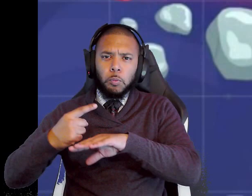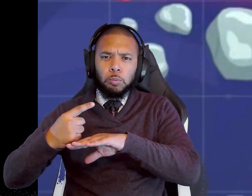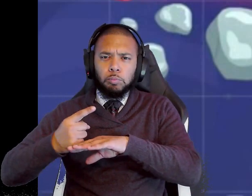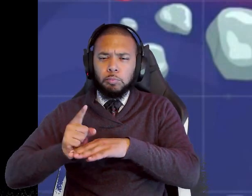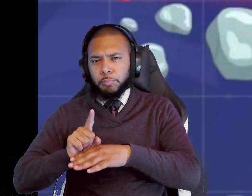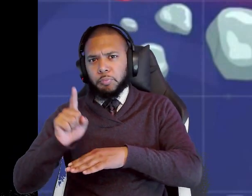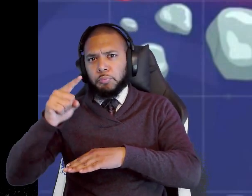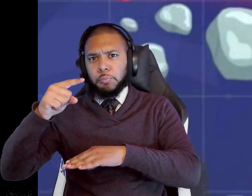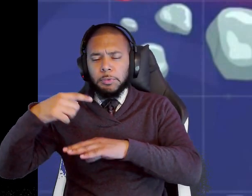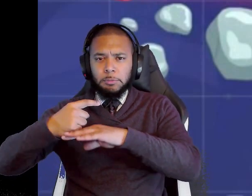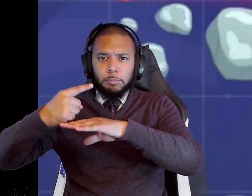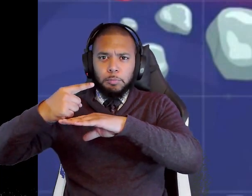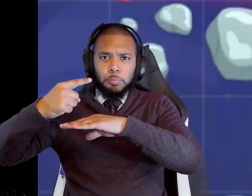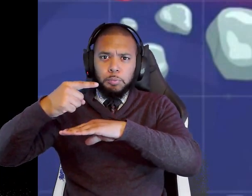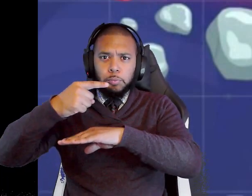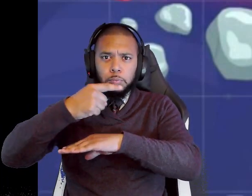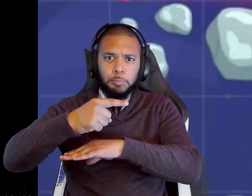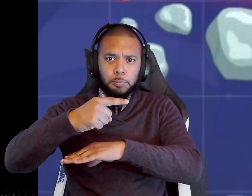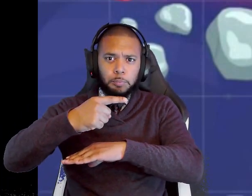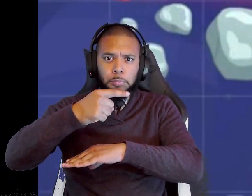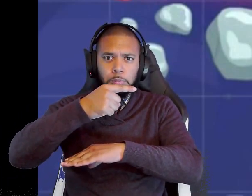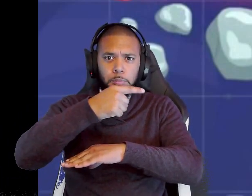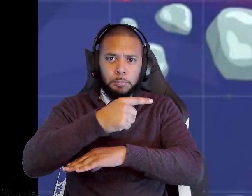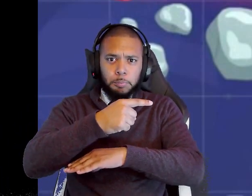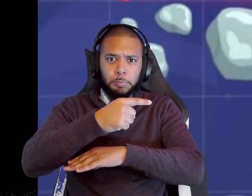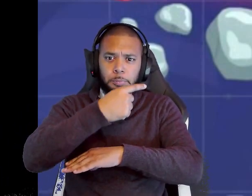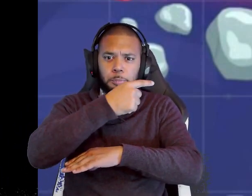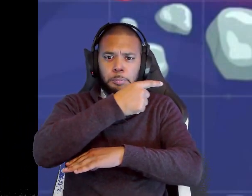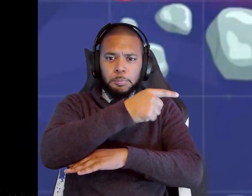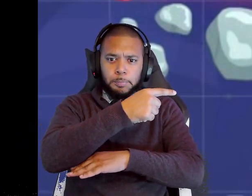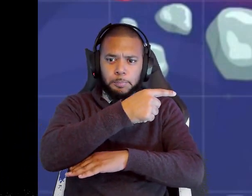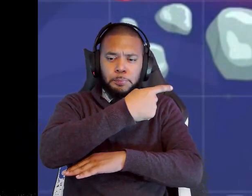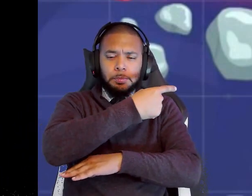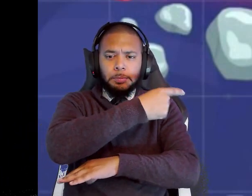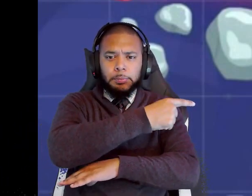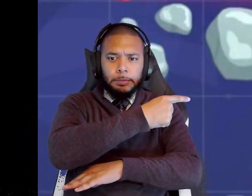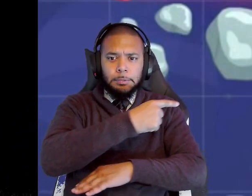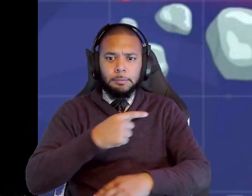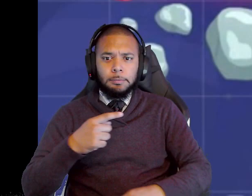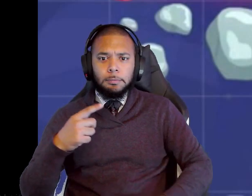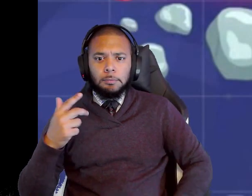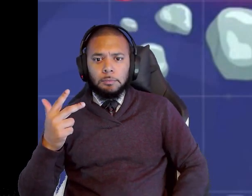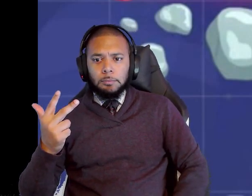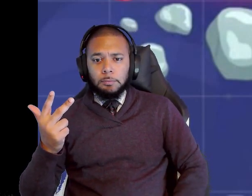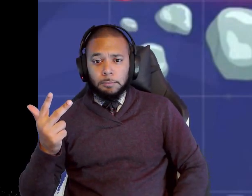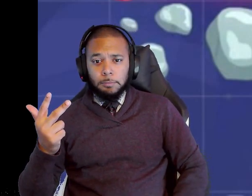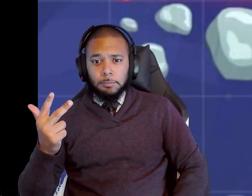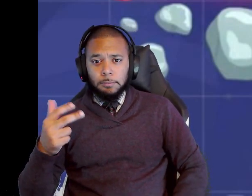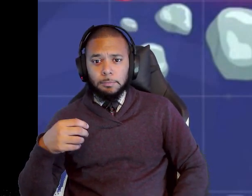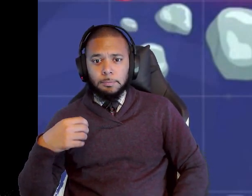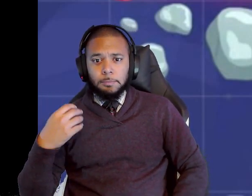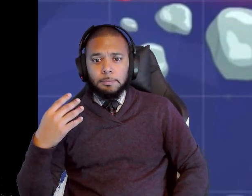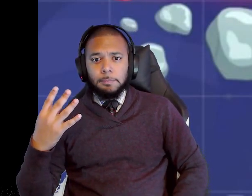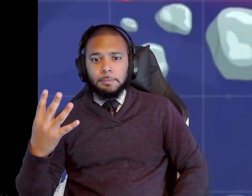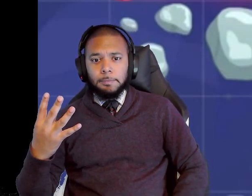it needs to move one two three